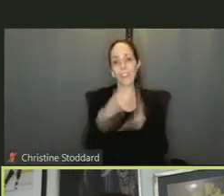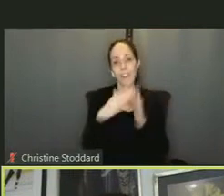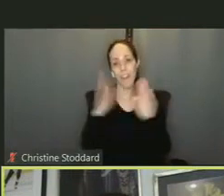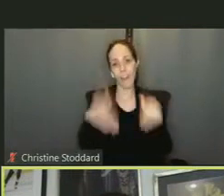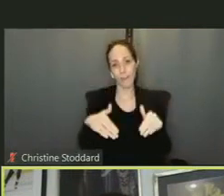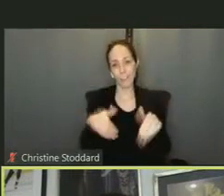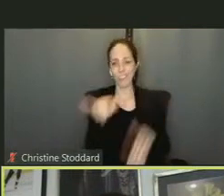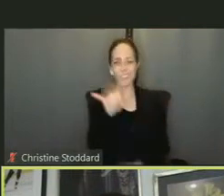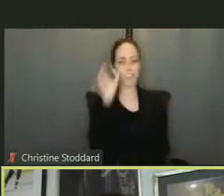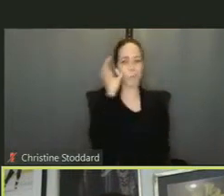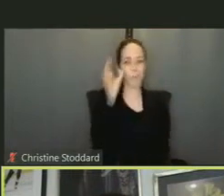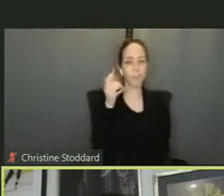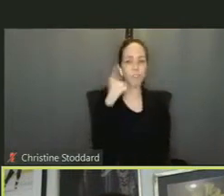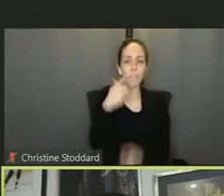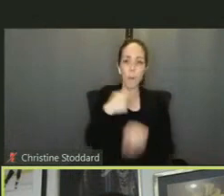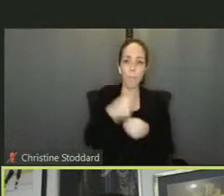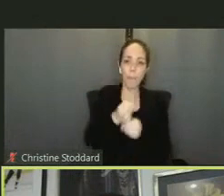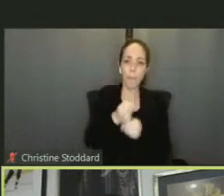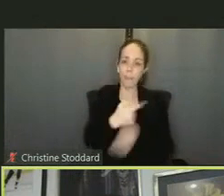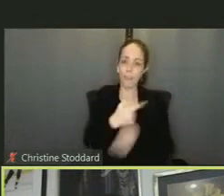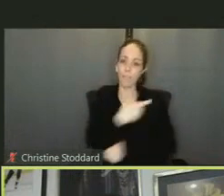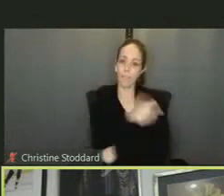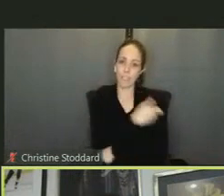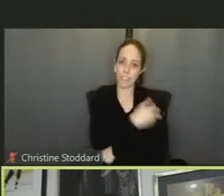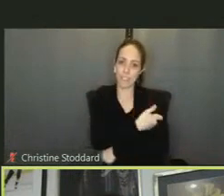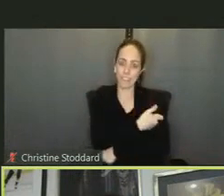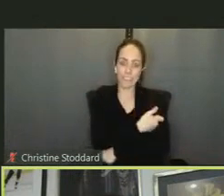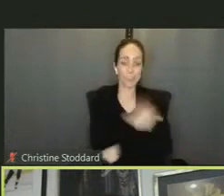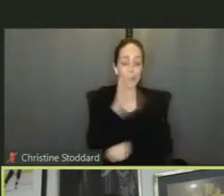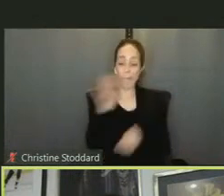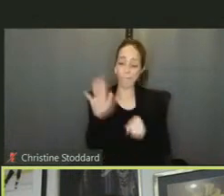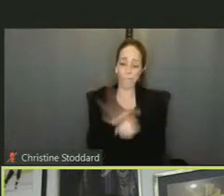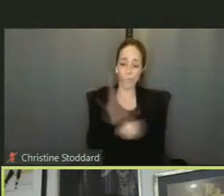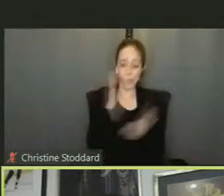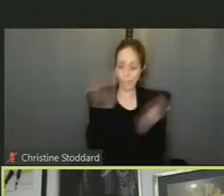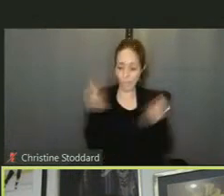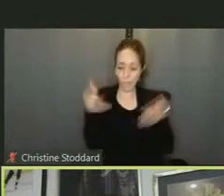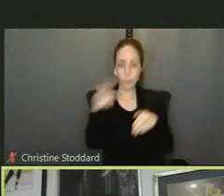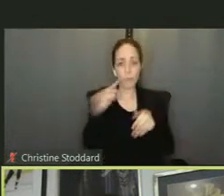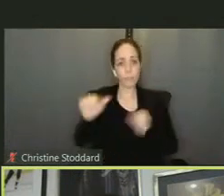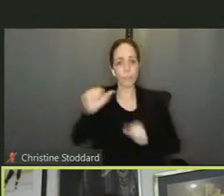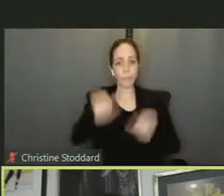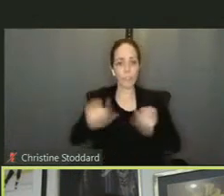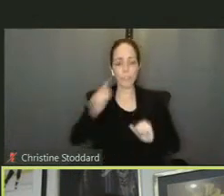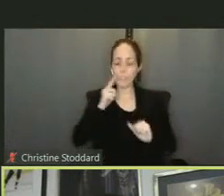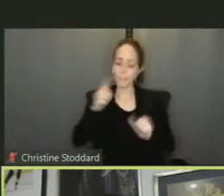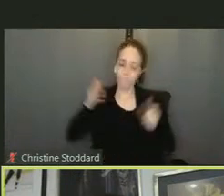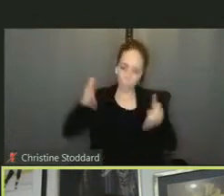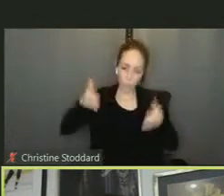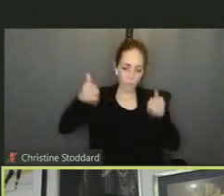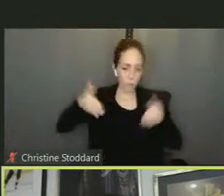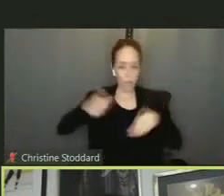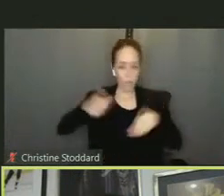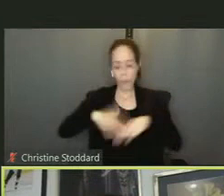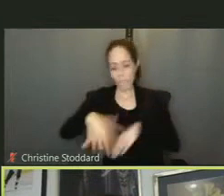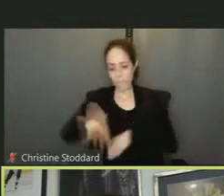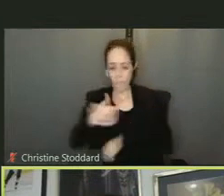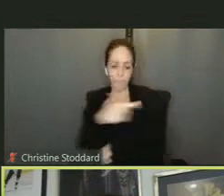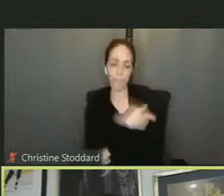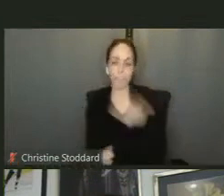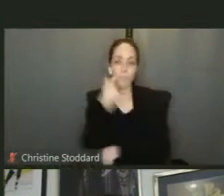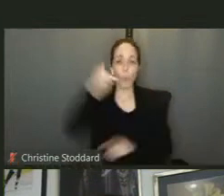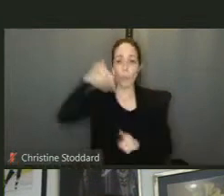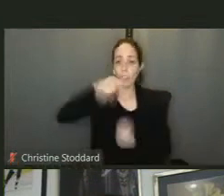scientists over the last year has been solely focused on finding a vaccine for this